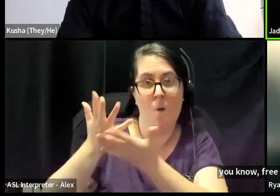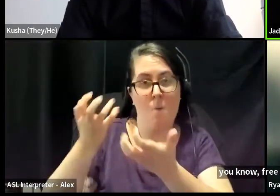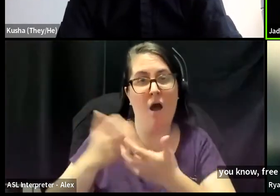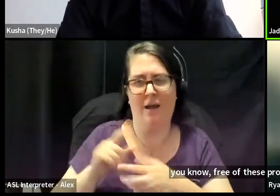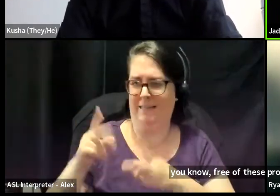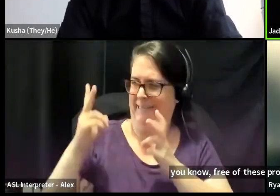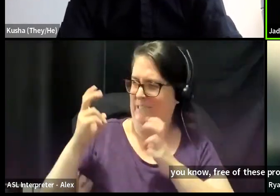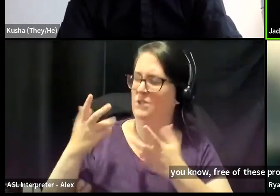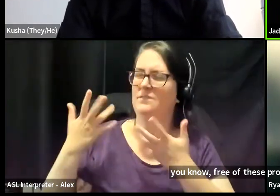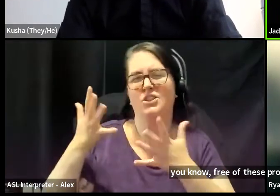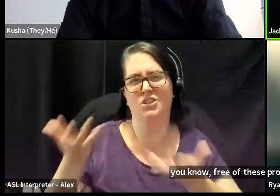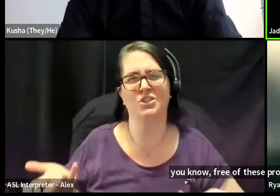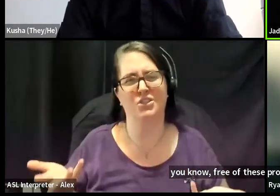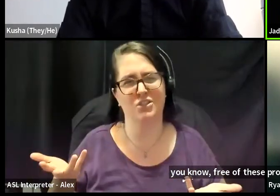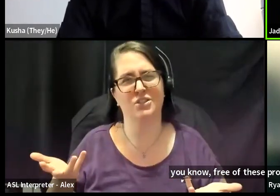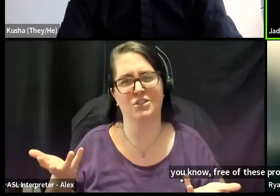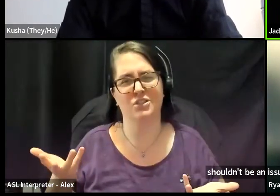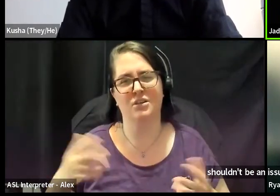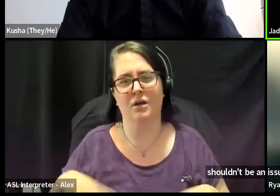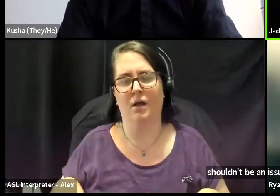anymore. Like,